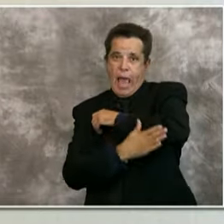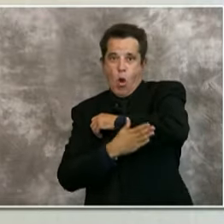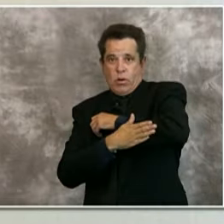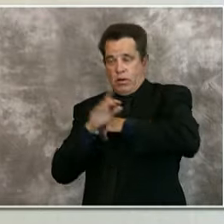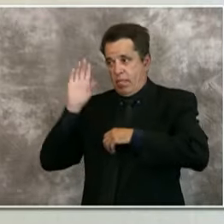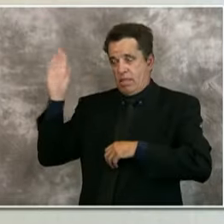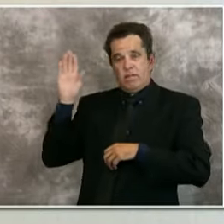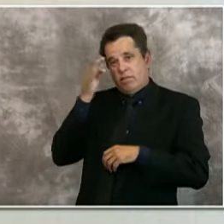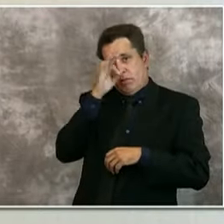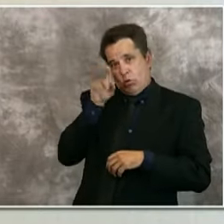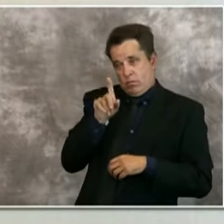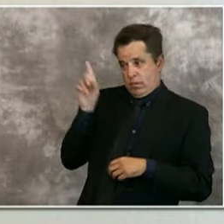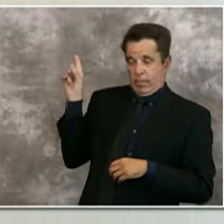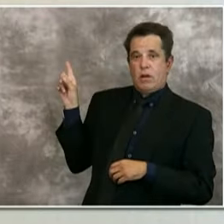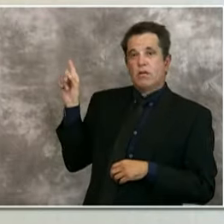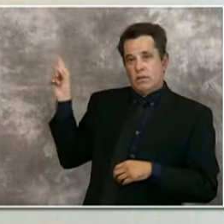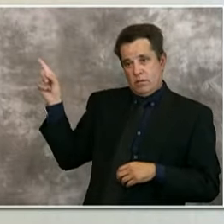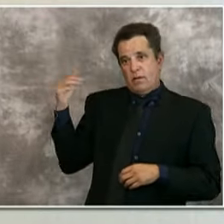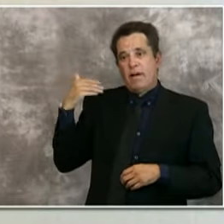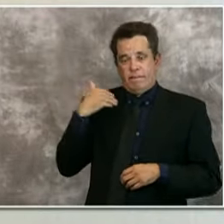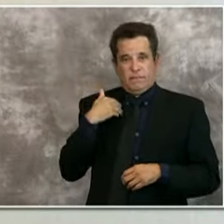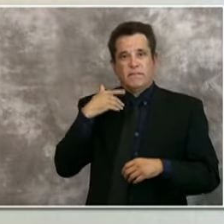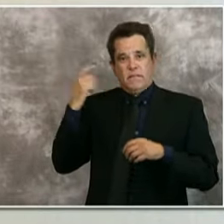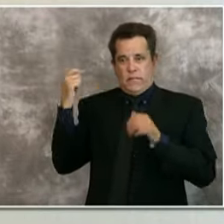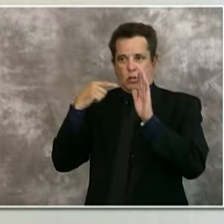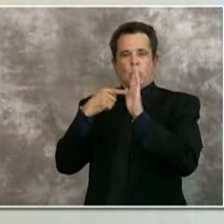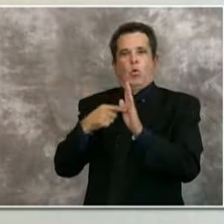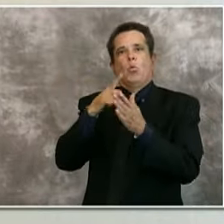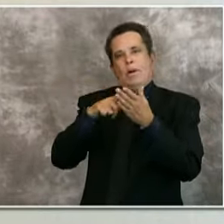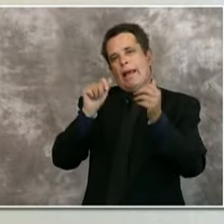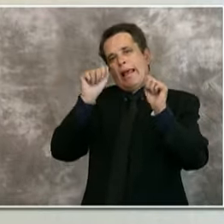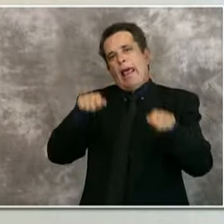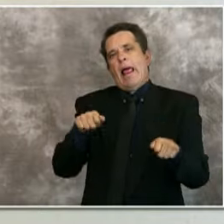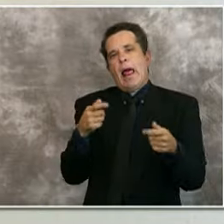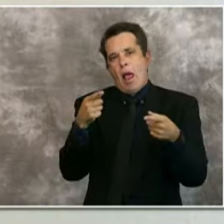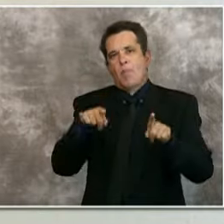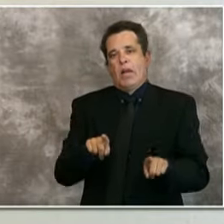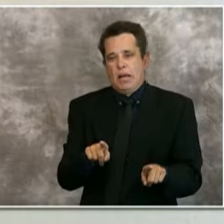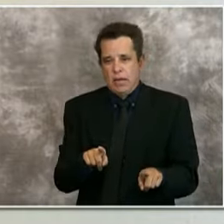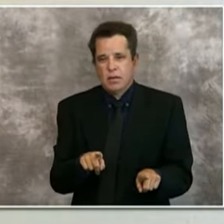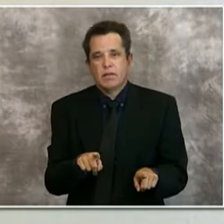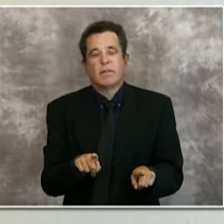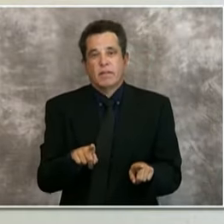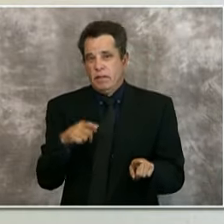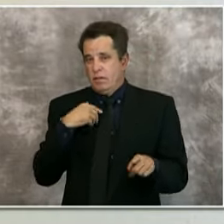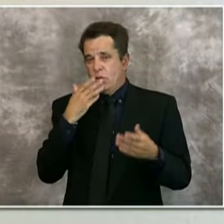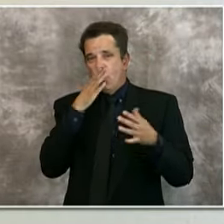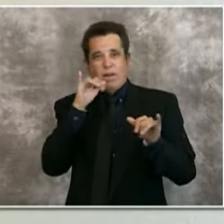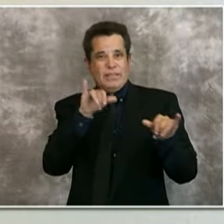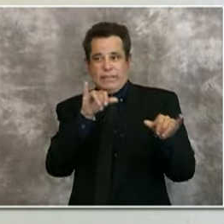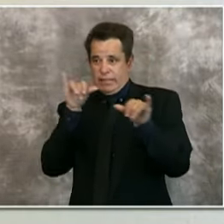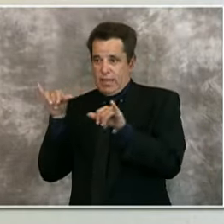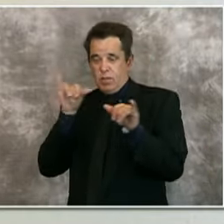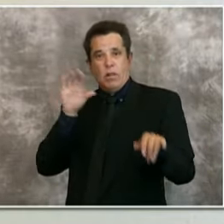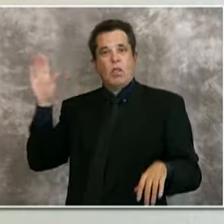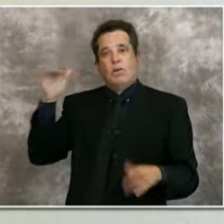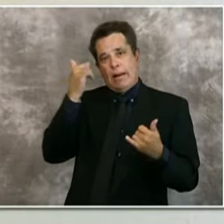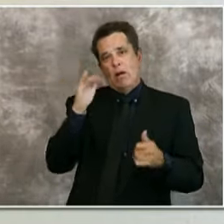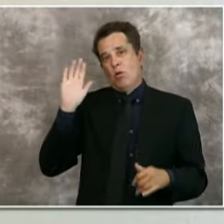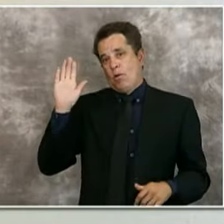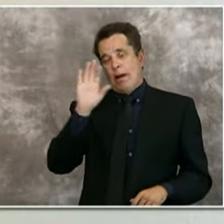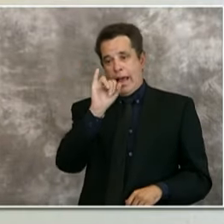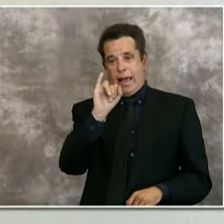us, is a cautionary tale of what can happen. They are now seeing an occupancy in their ICUs at